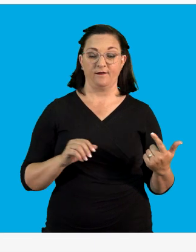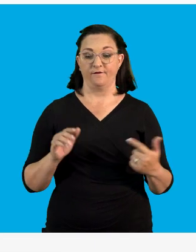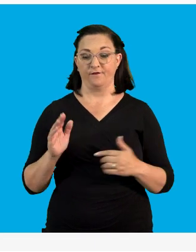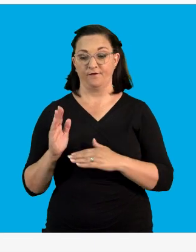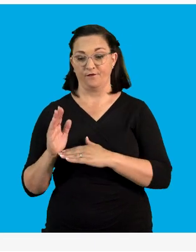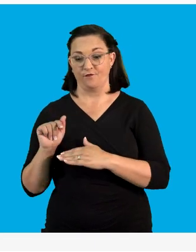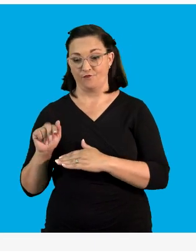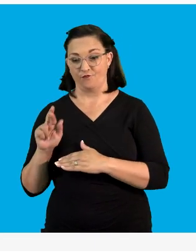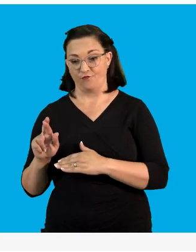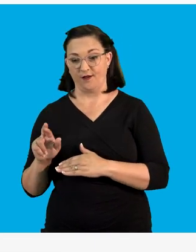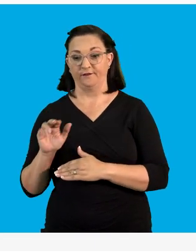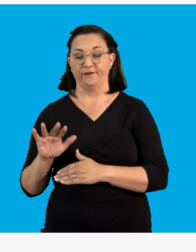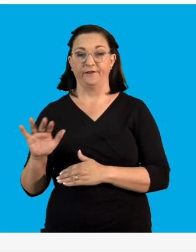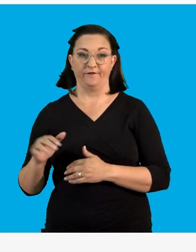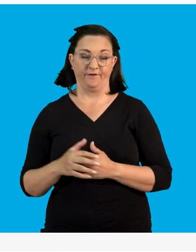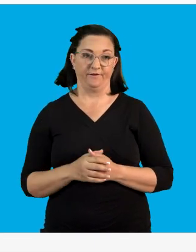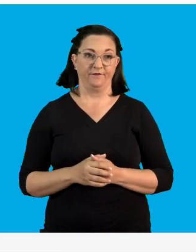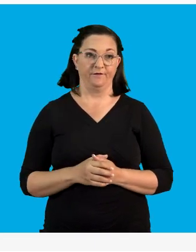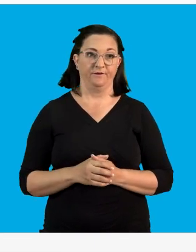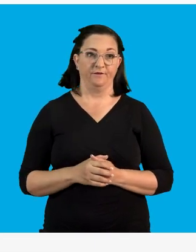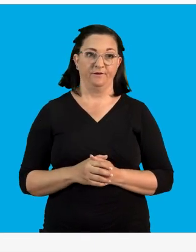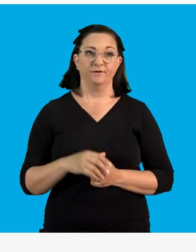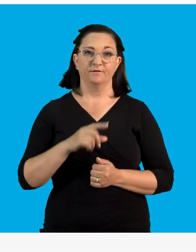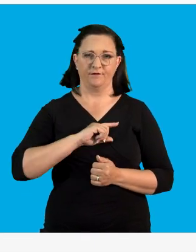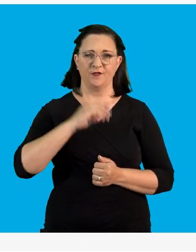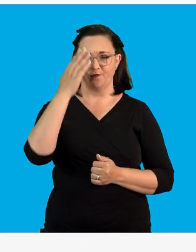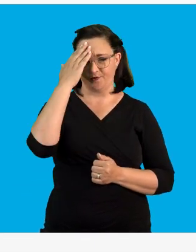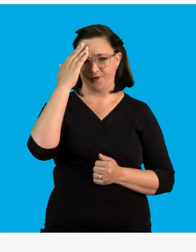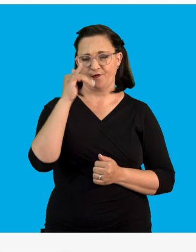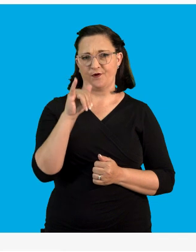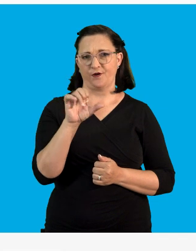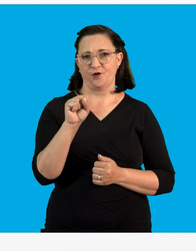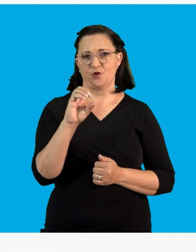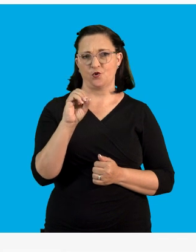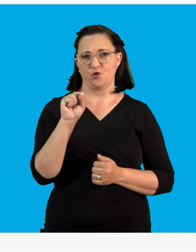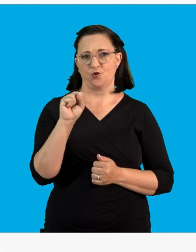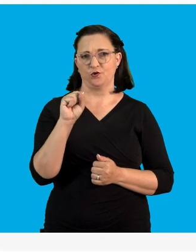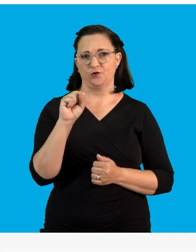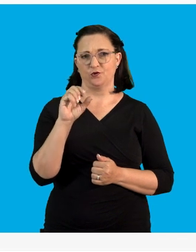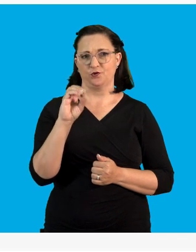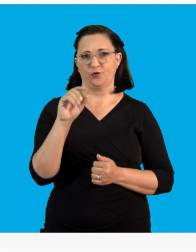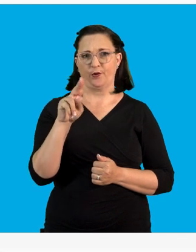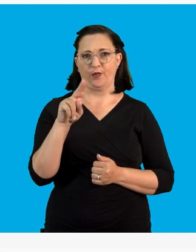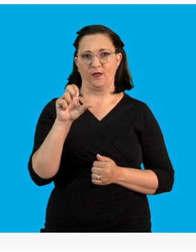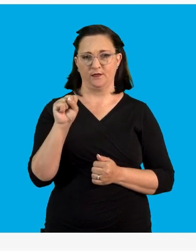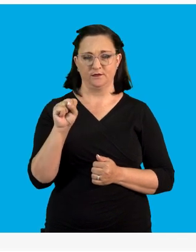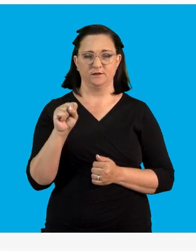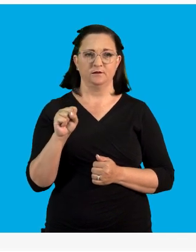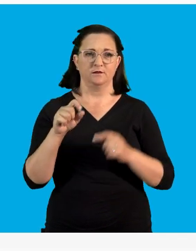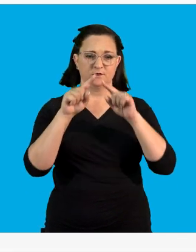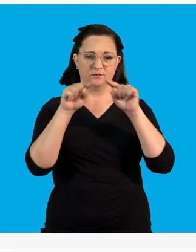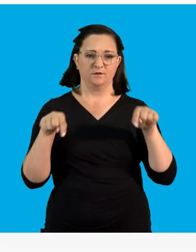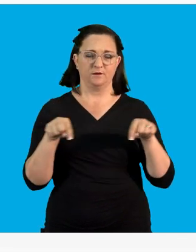right, which then says this is an isosceles triangle. Let's check the top